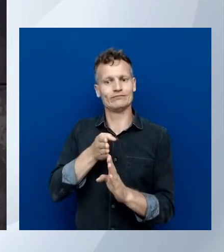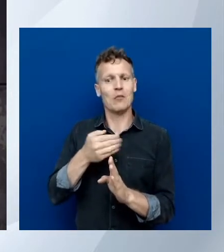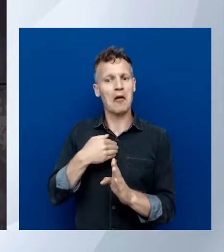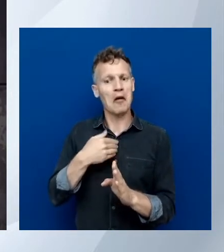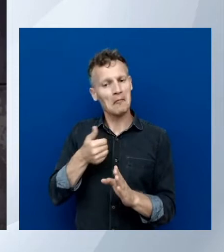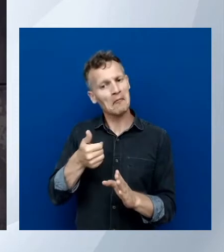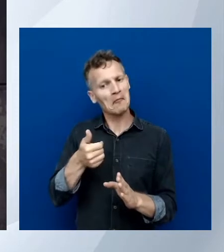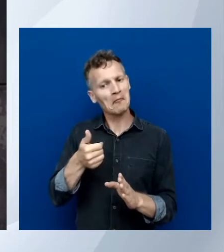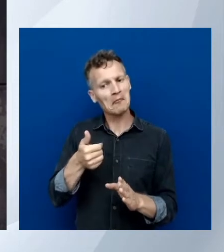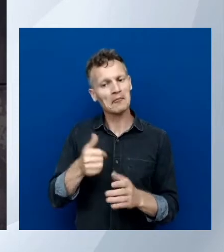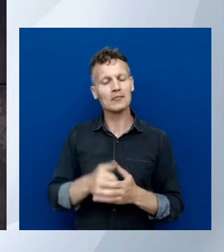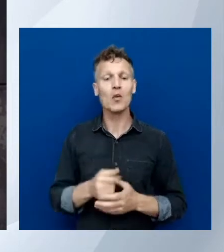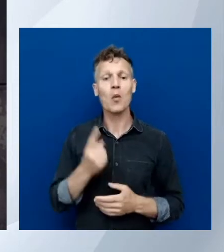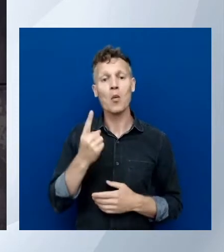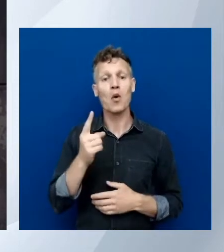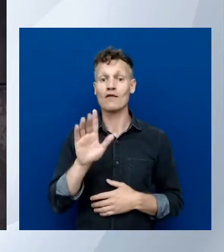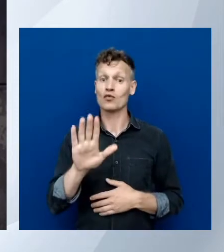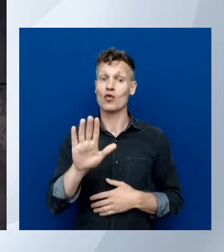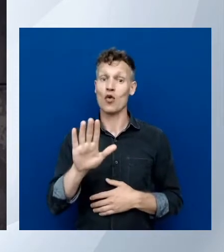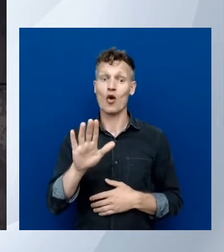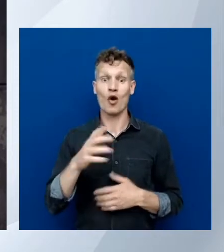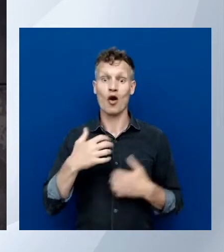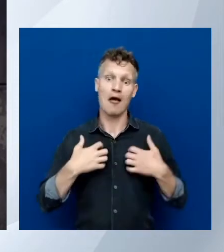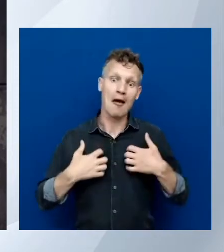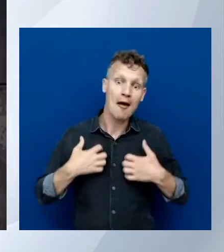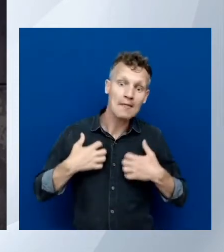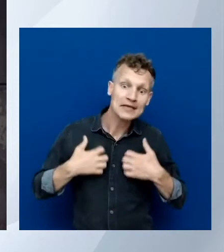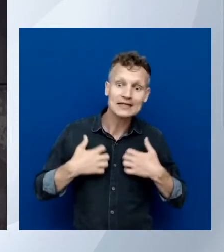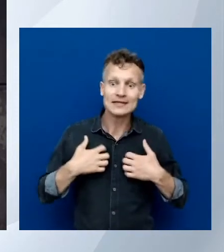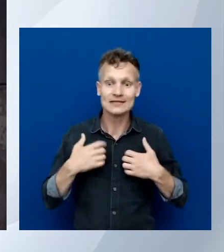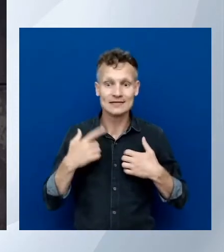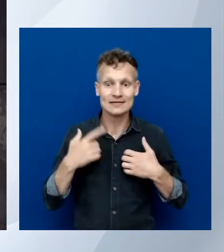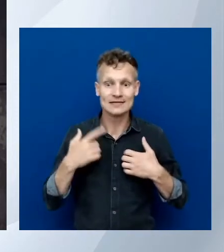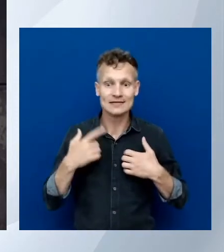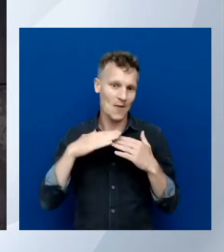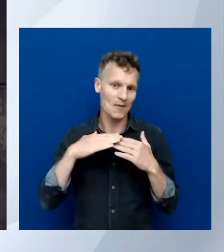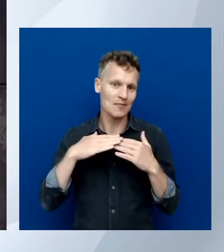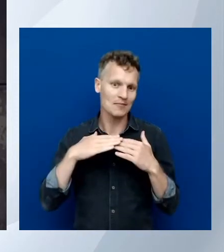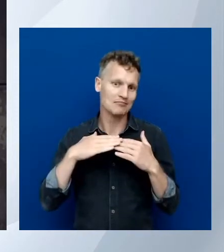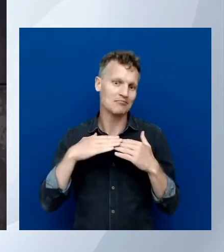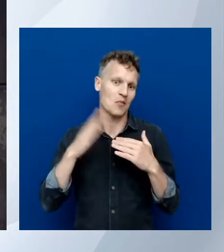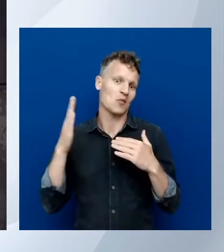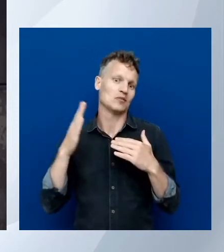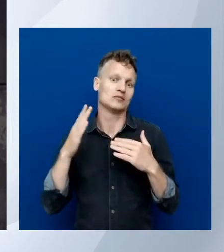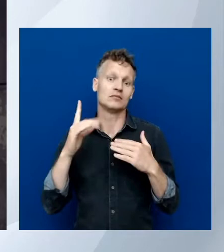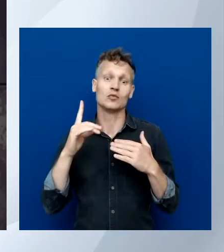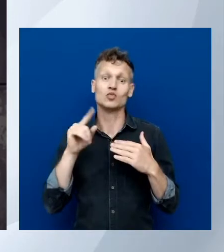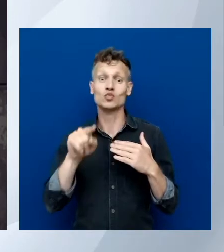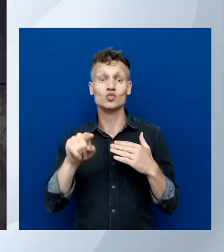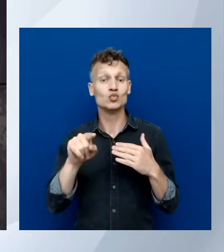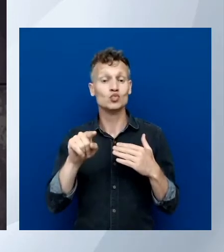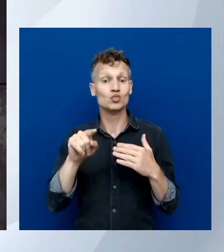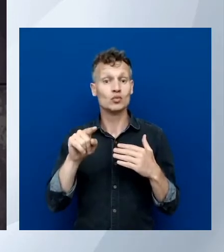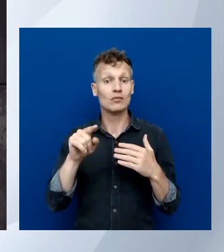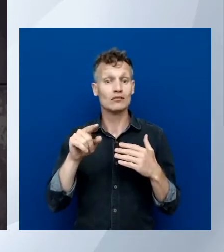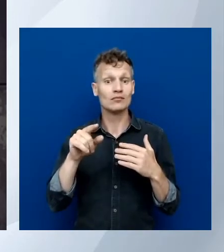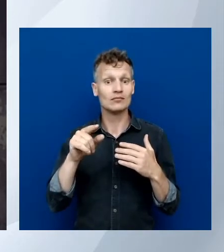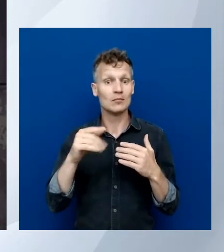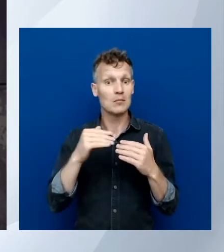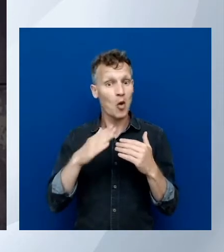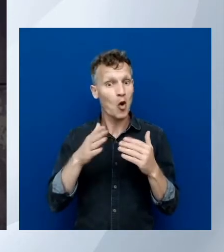your main hobbies is, I know, barbecuing. Yeah. So have you been putting some extra effort in that now during this